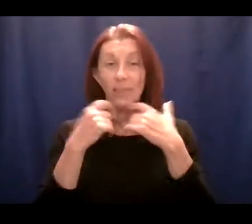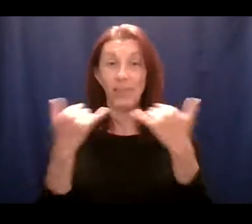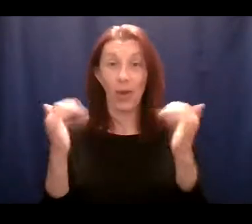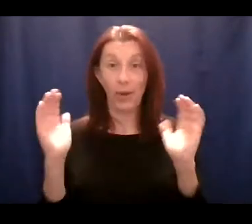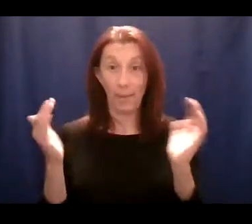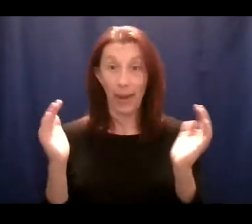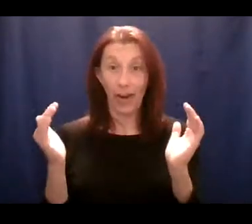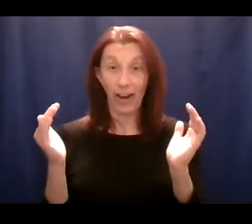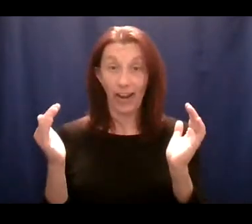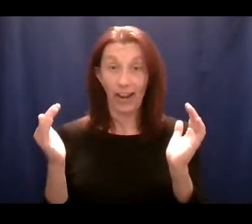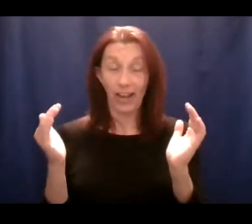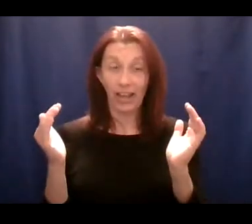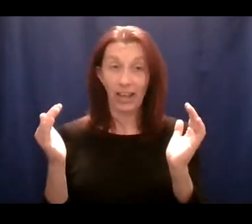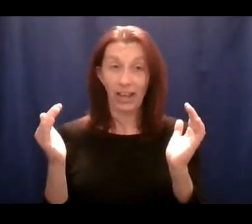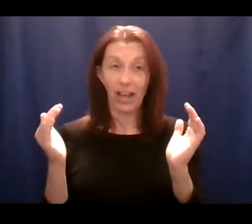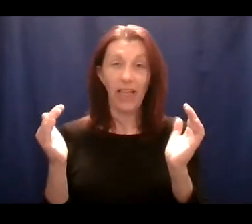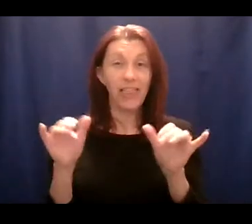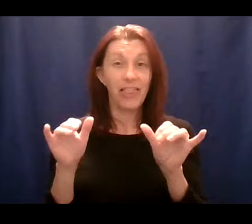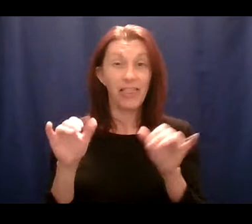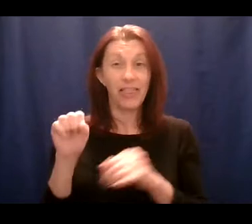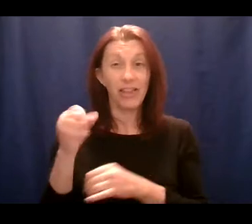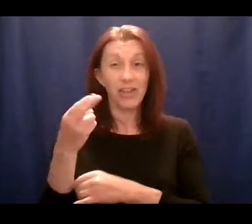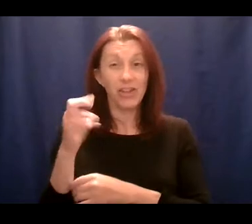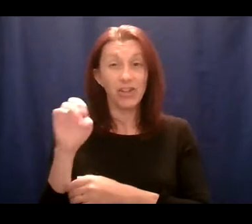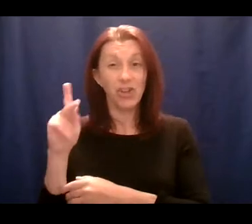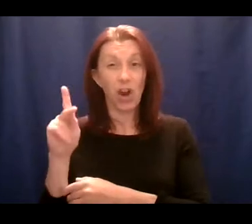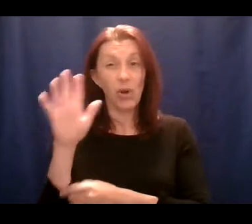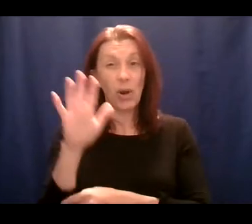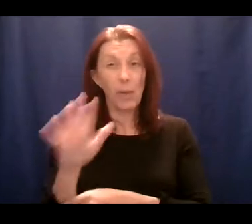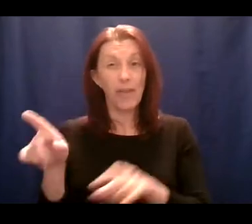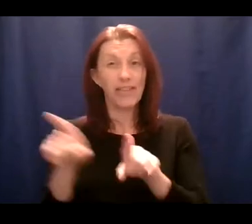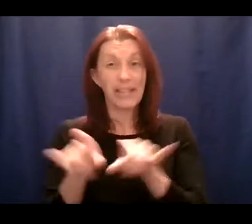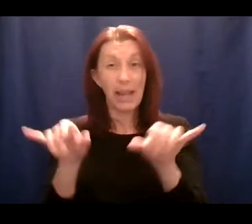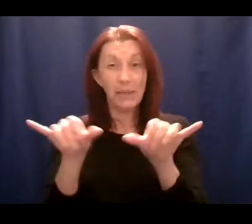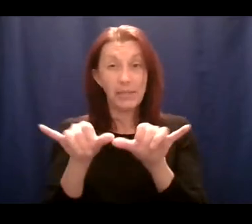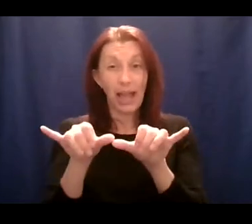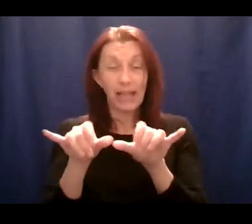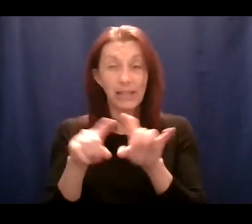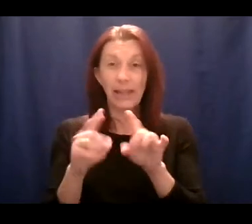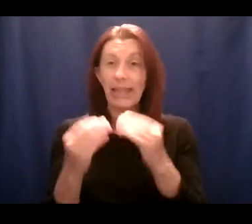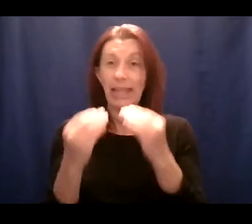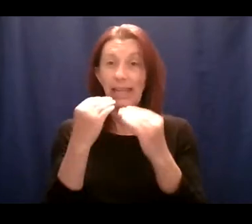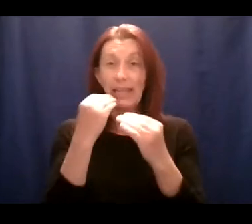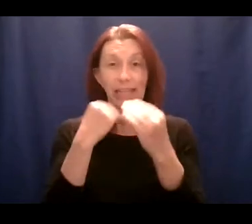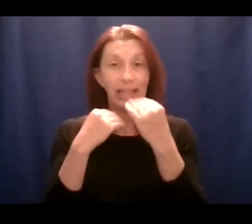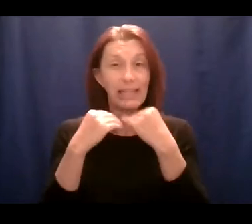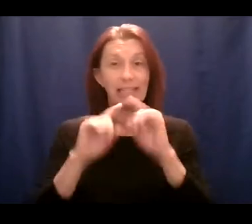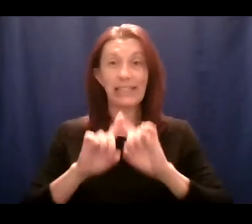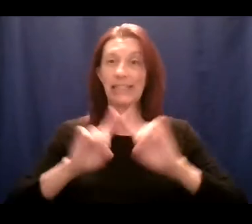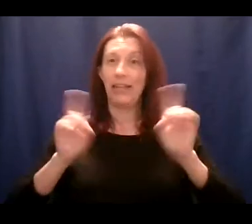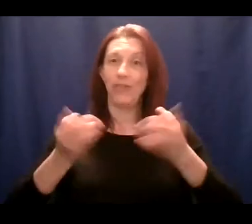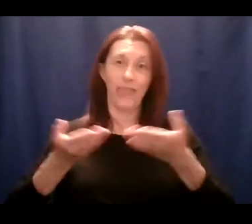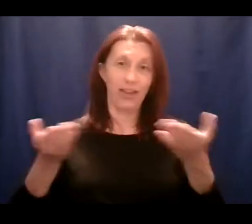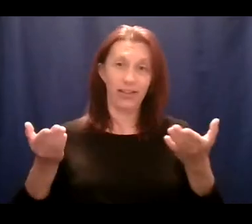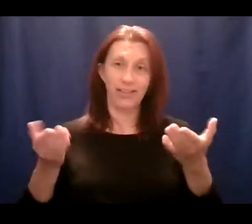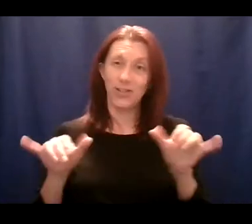comparison, these sharks are about the same size, but they eat very different things. So size does not always